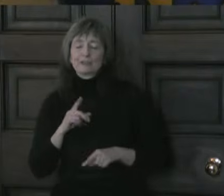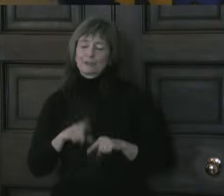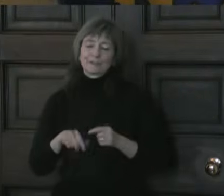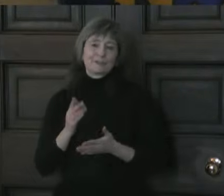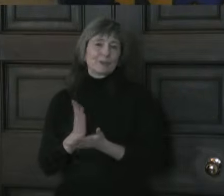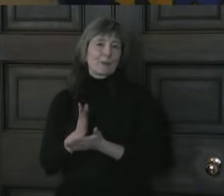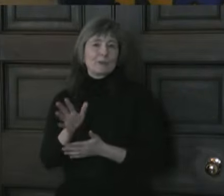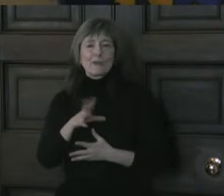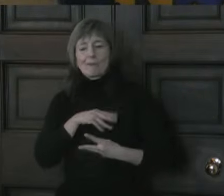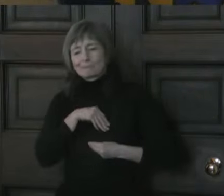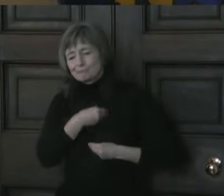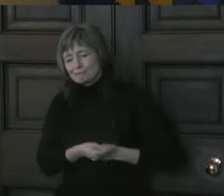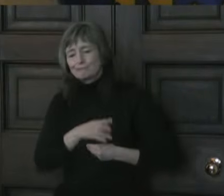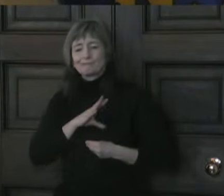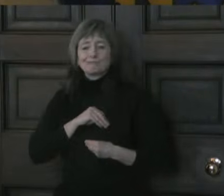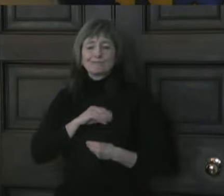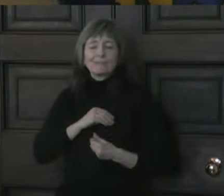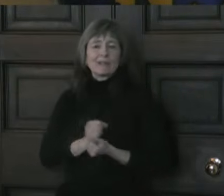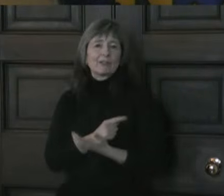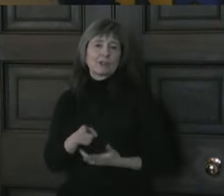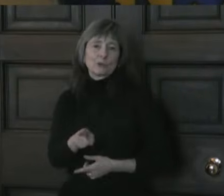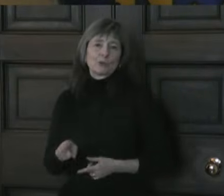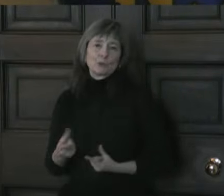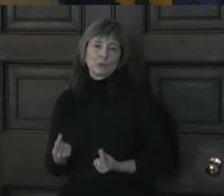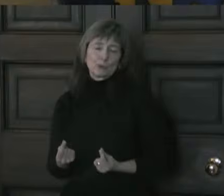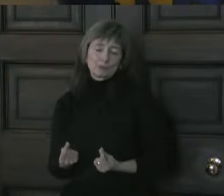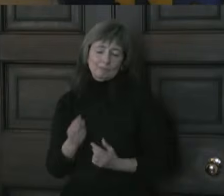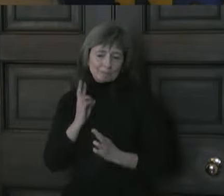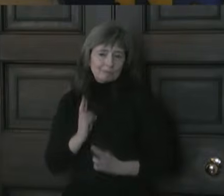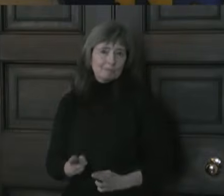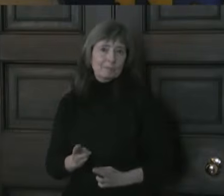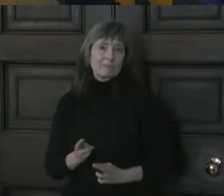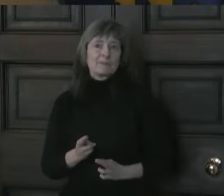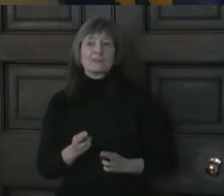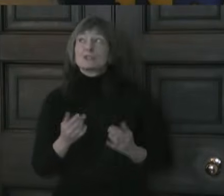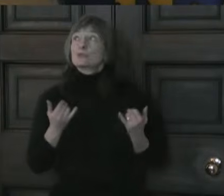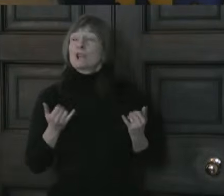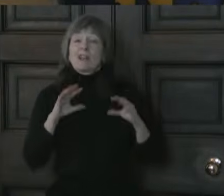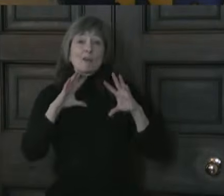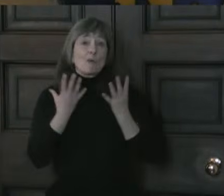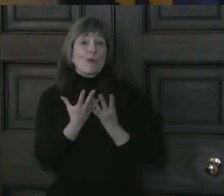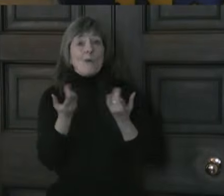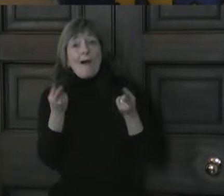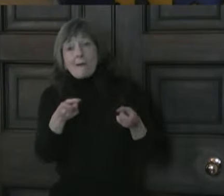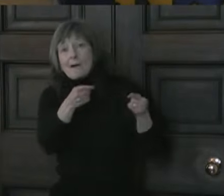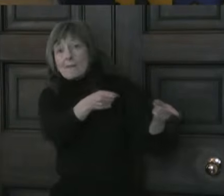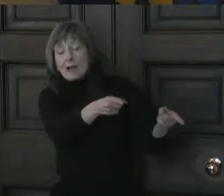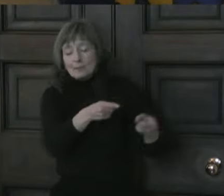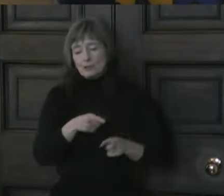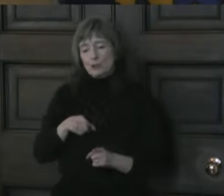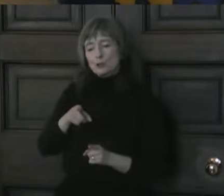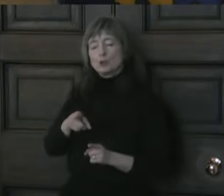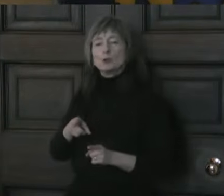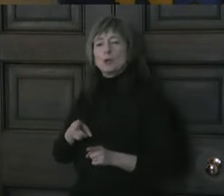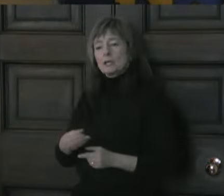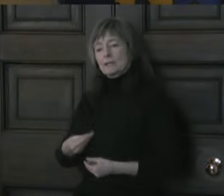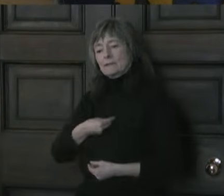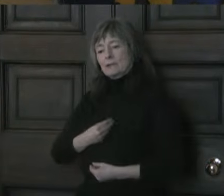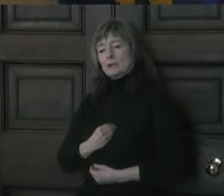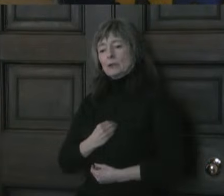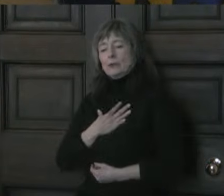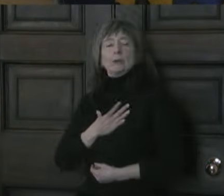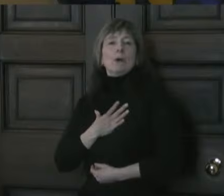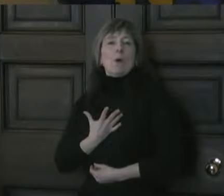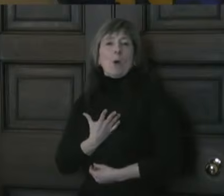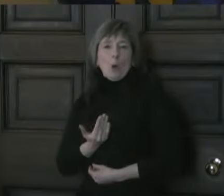empathetic approach to everything you do. In these geopolitical times, you embolden us with